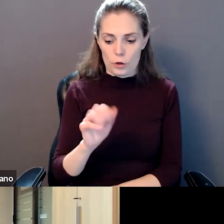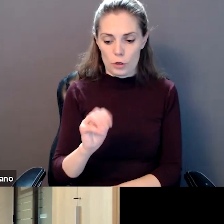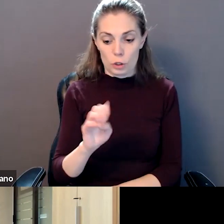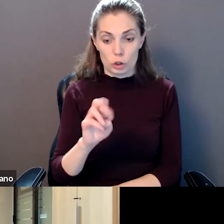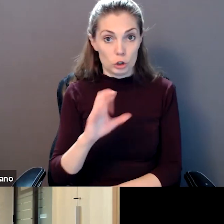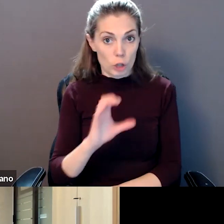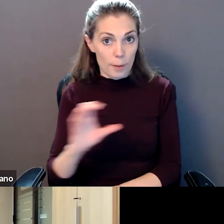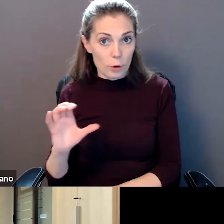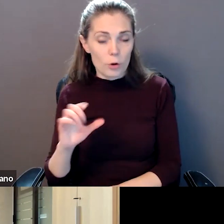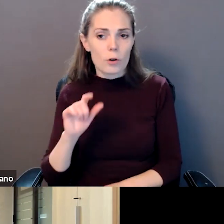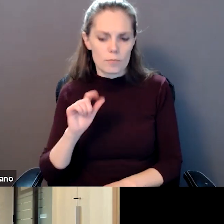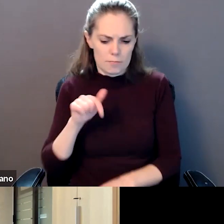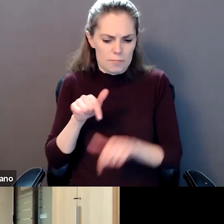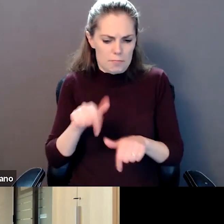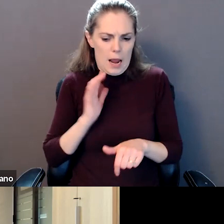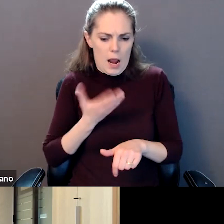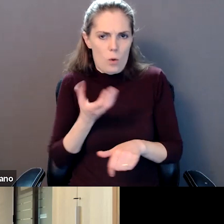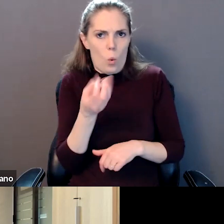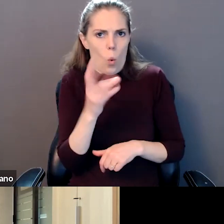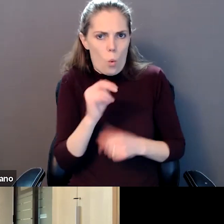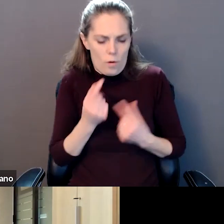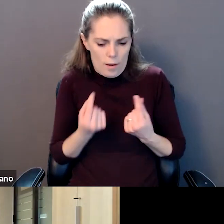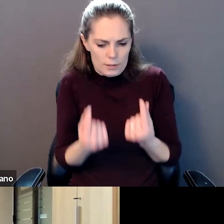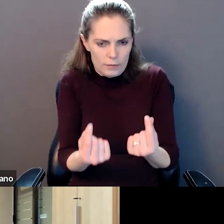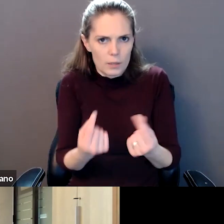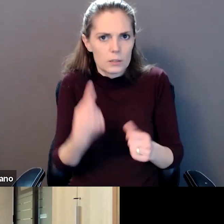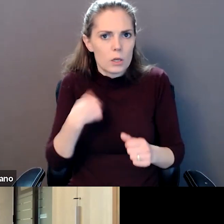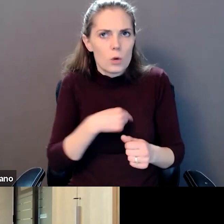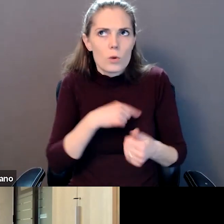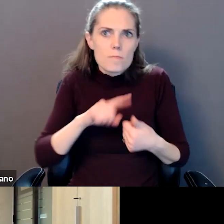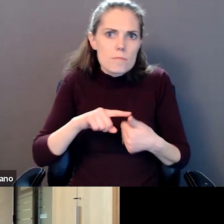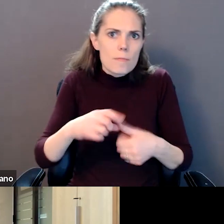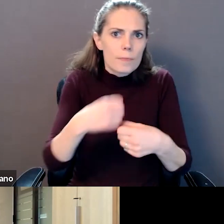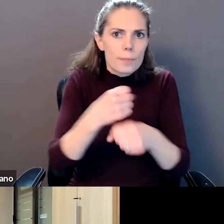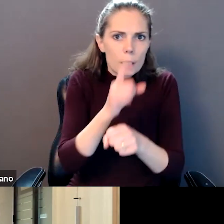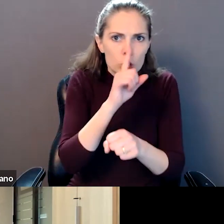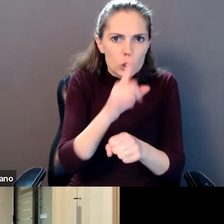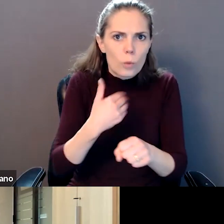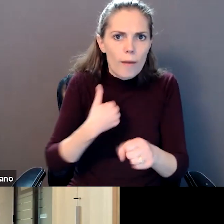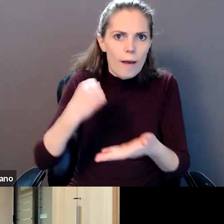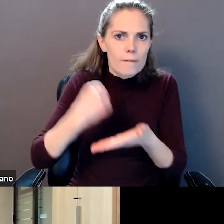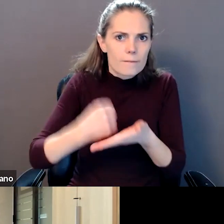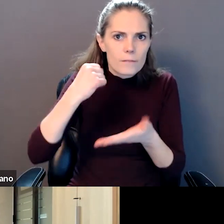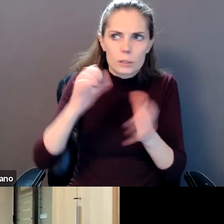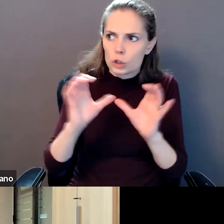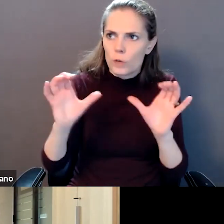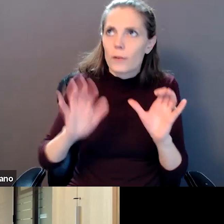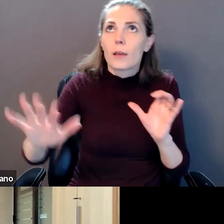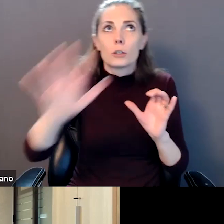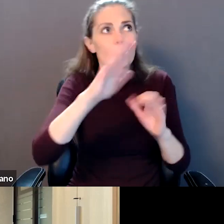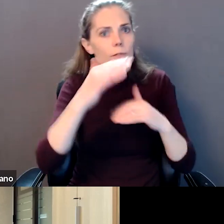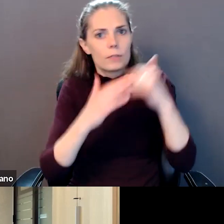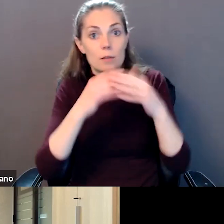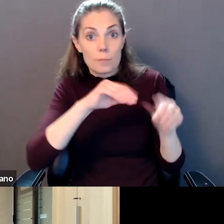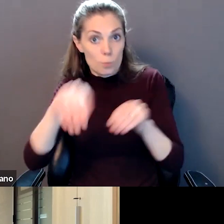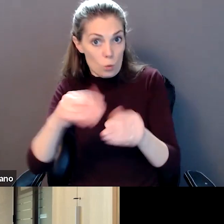our own activities, is ensuring that we had Rick Hansen certification of our facilities when we moved into our new office, to